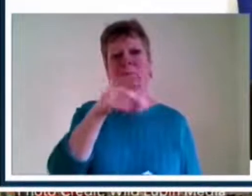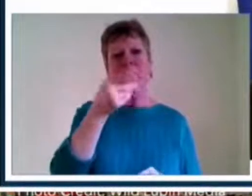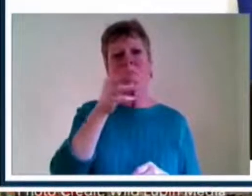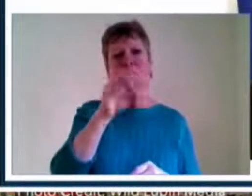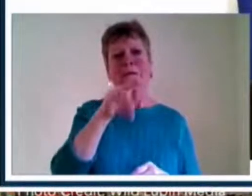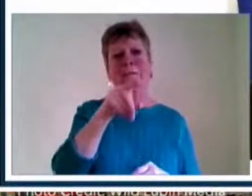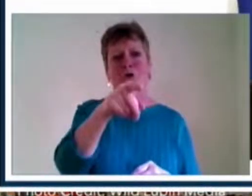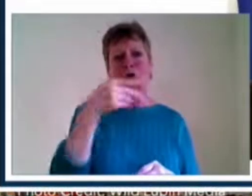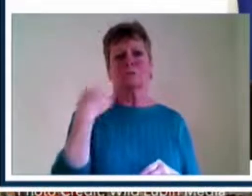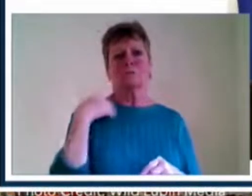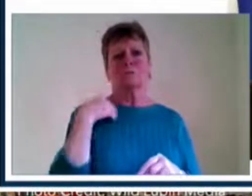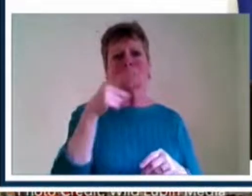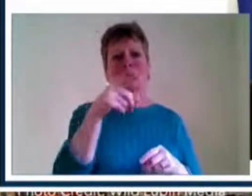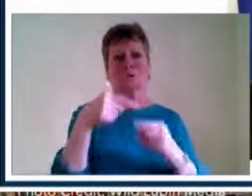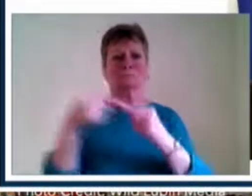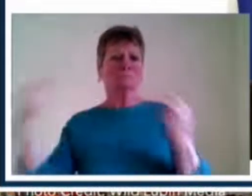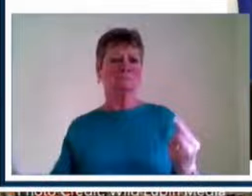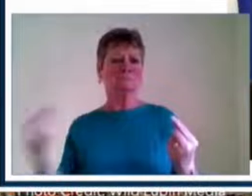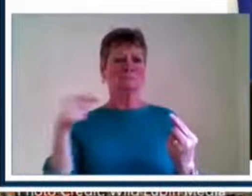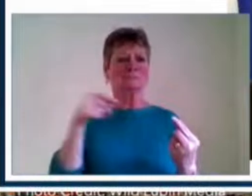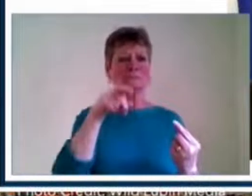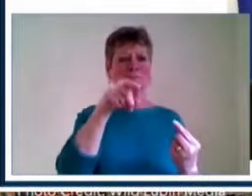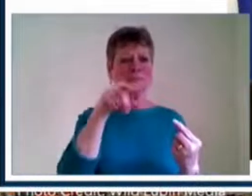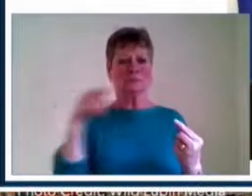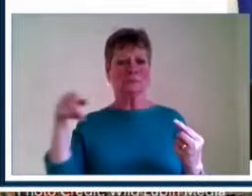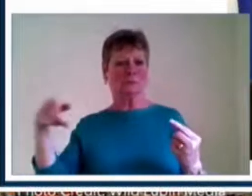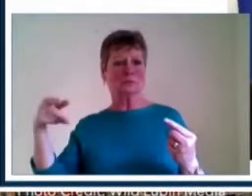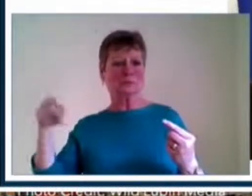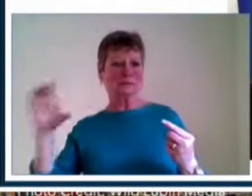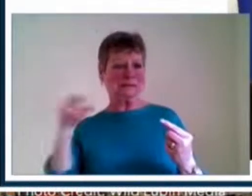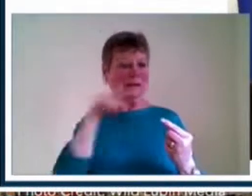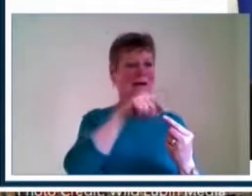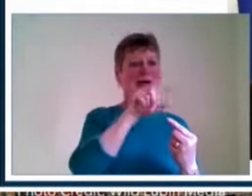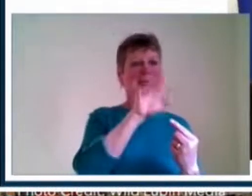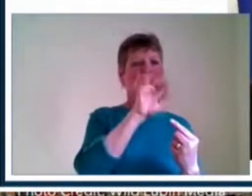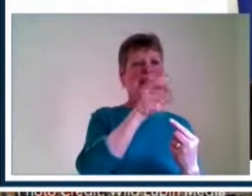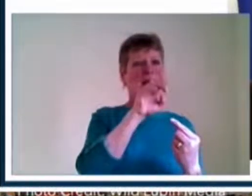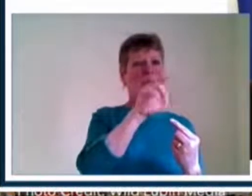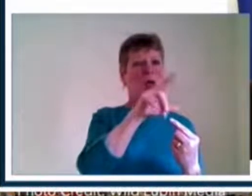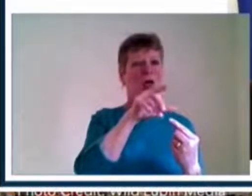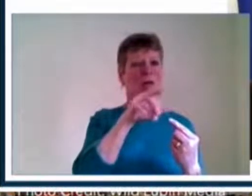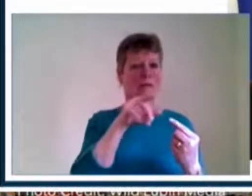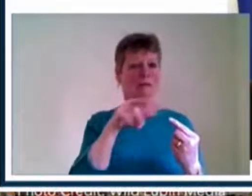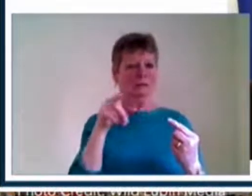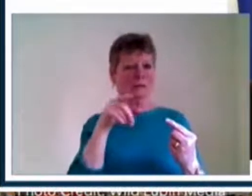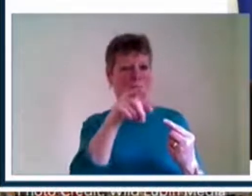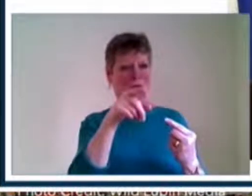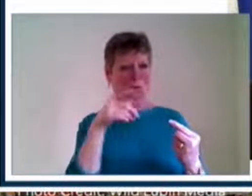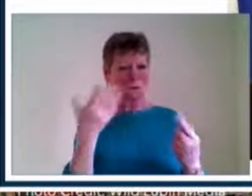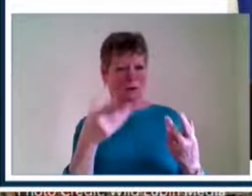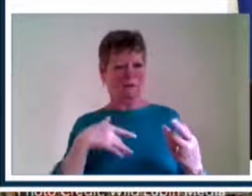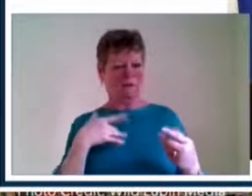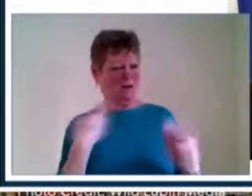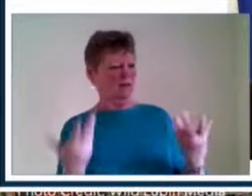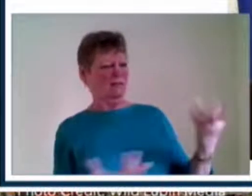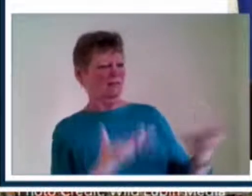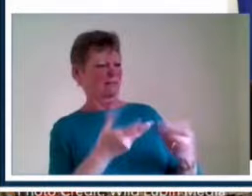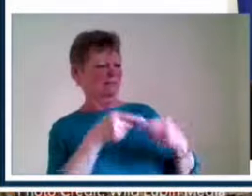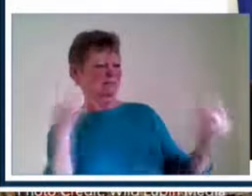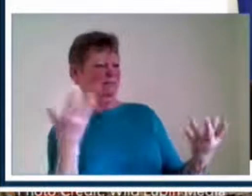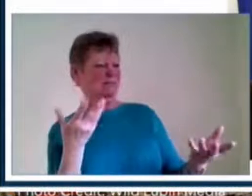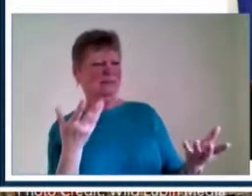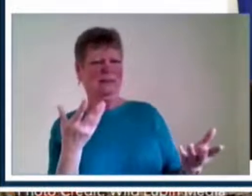the Liberals for not showing urgency on this matter. What would you say to businesses who feel like they need help urgently